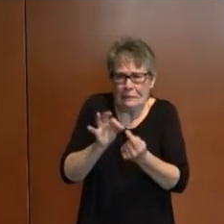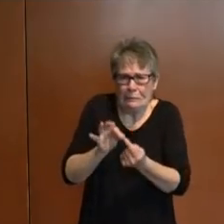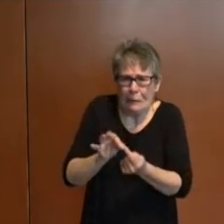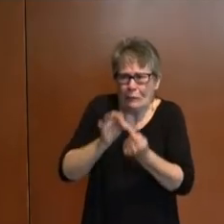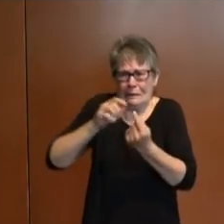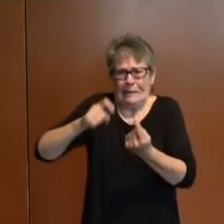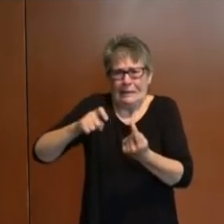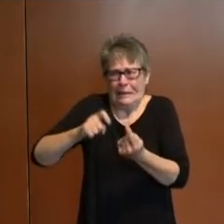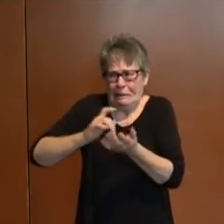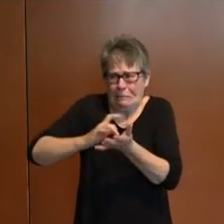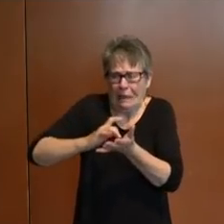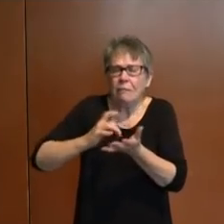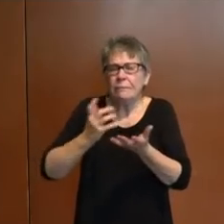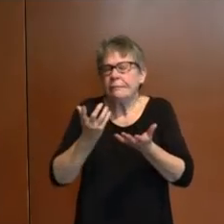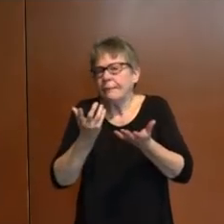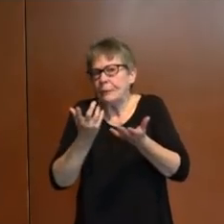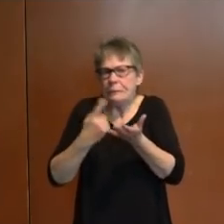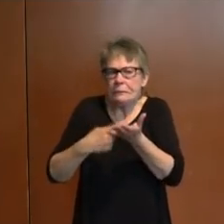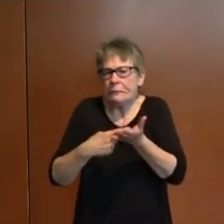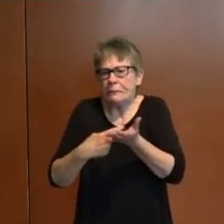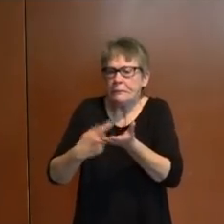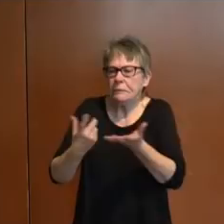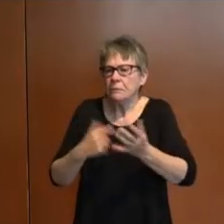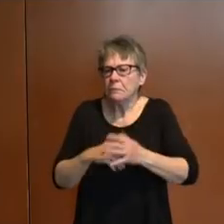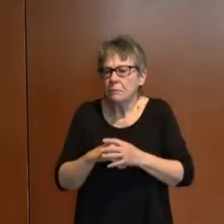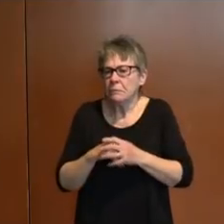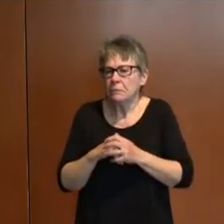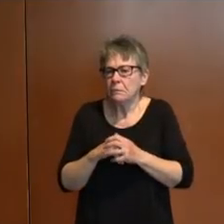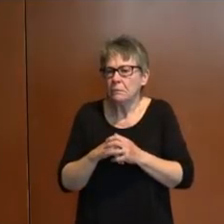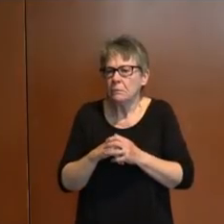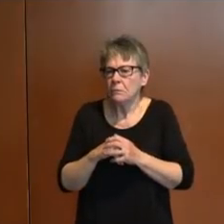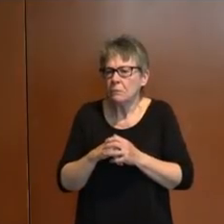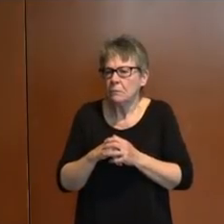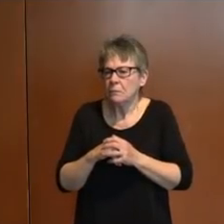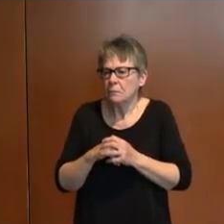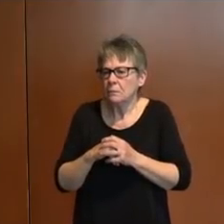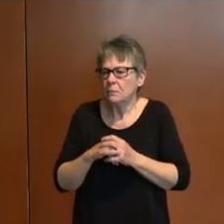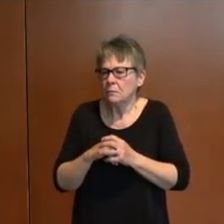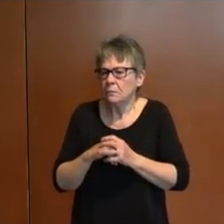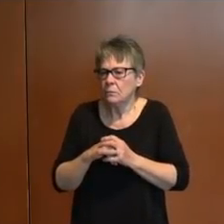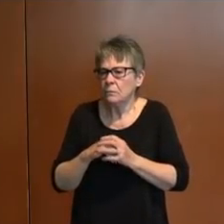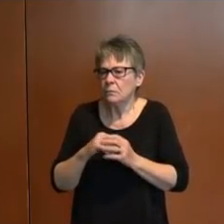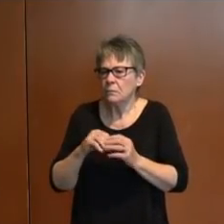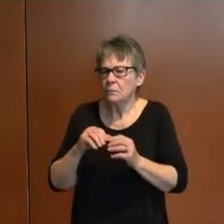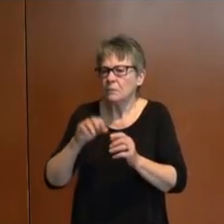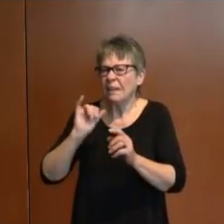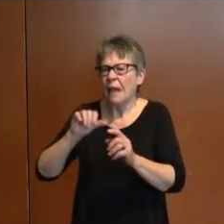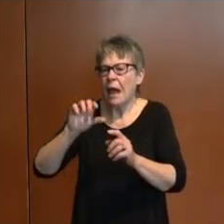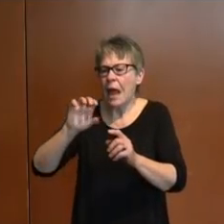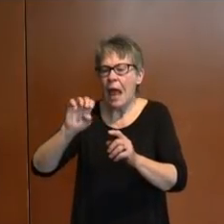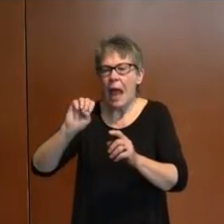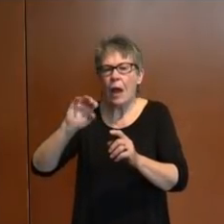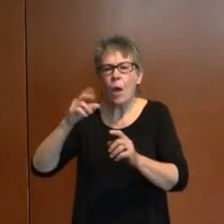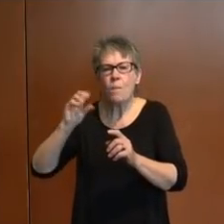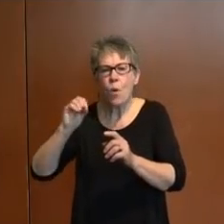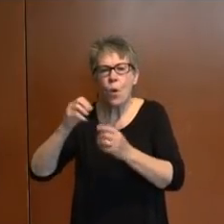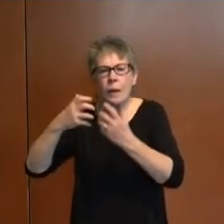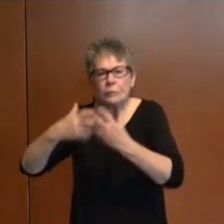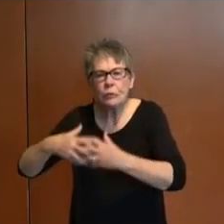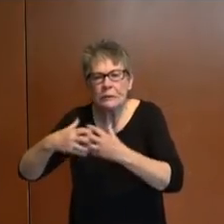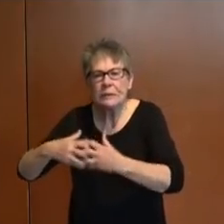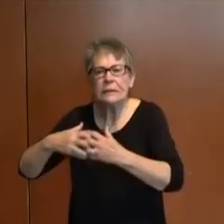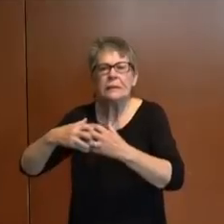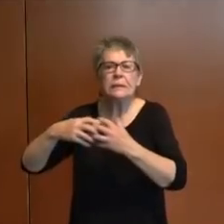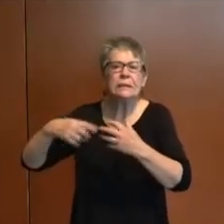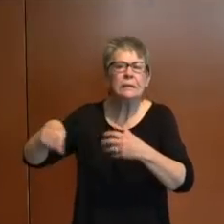that we would run out of that capacity, but we would go anywhere for the appropriate patient if that's what they needed. Yeah, I